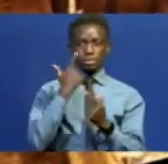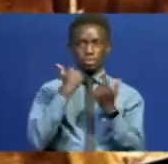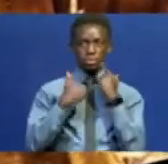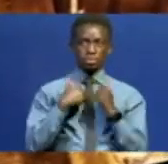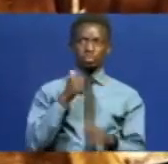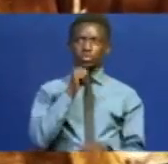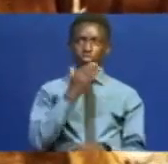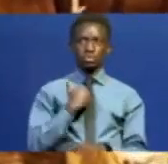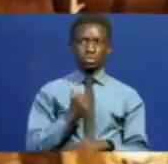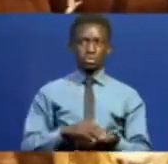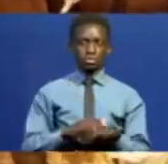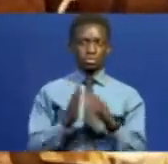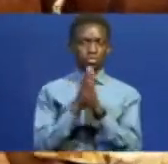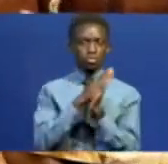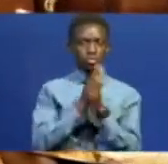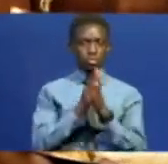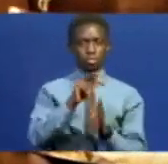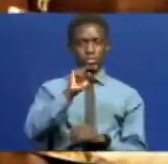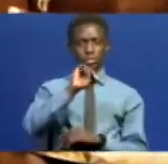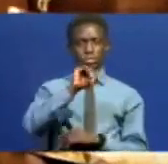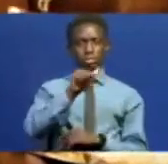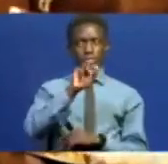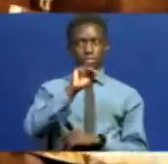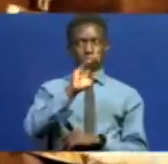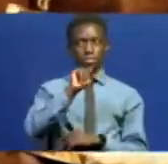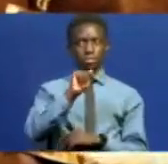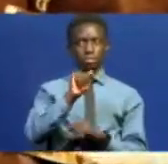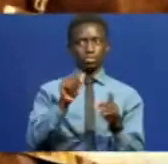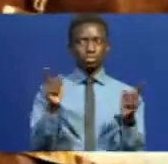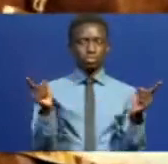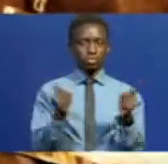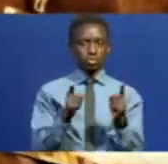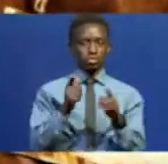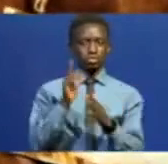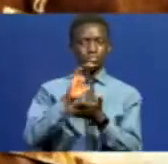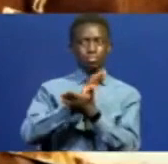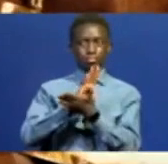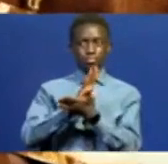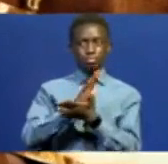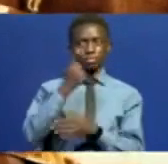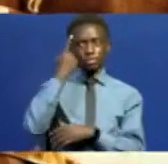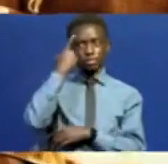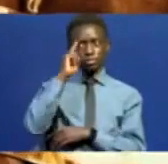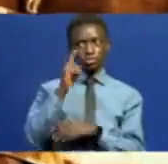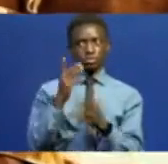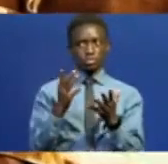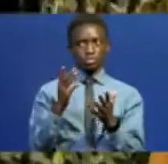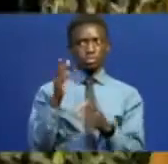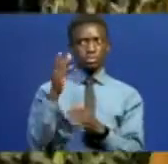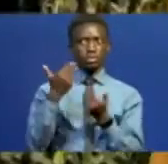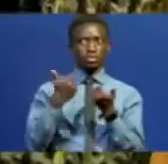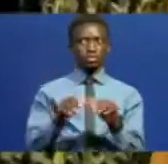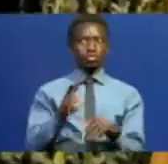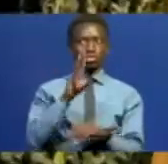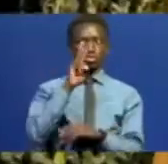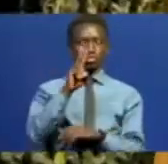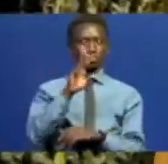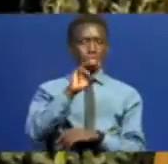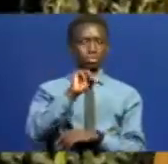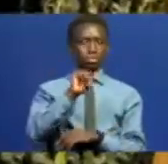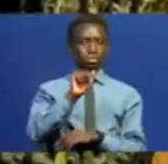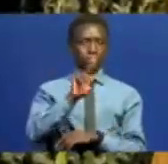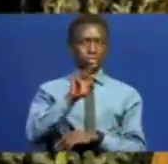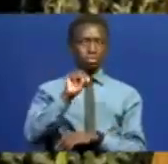Story za Njamba, a short film by One Film Pictures, follows two Mau Mau fighters who, in the heart